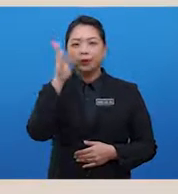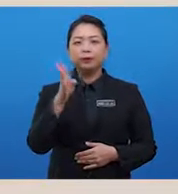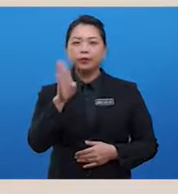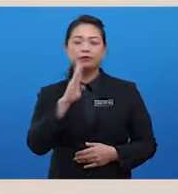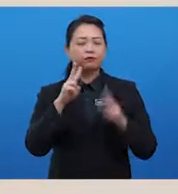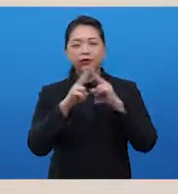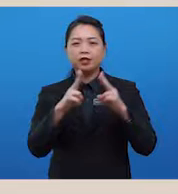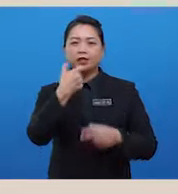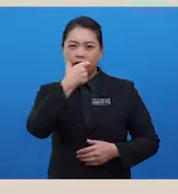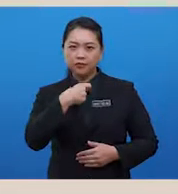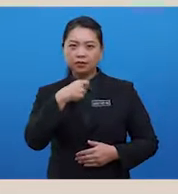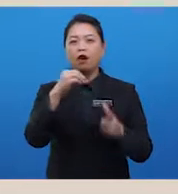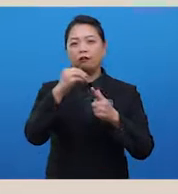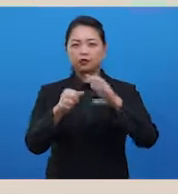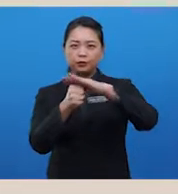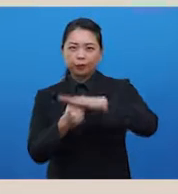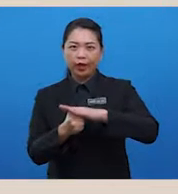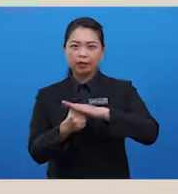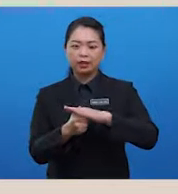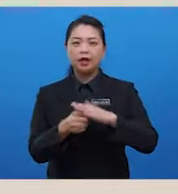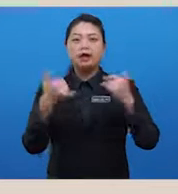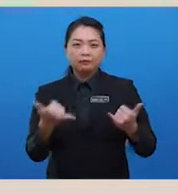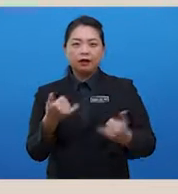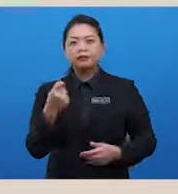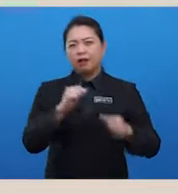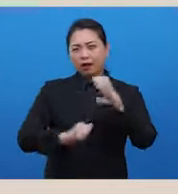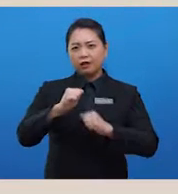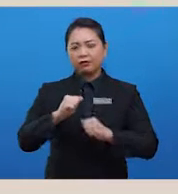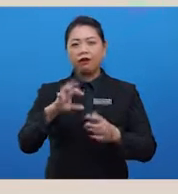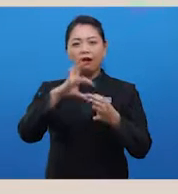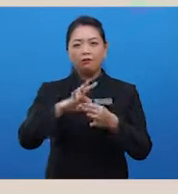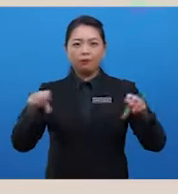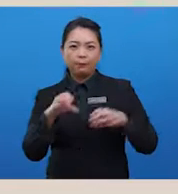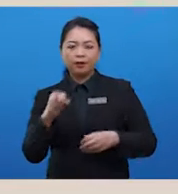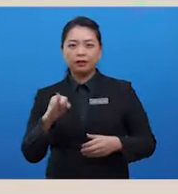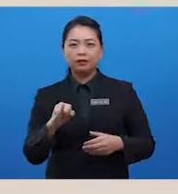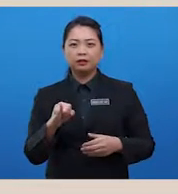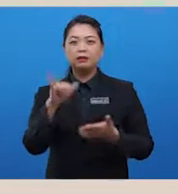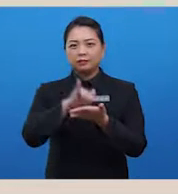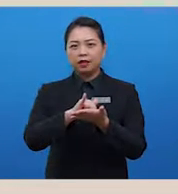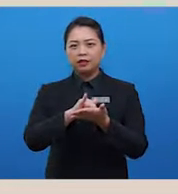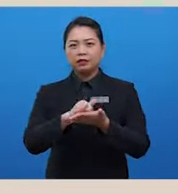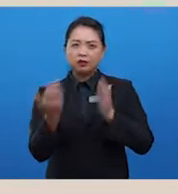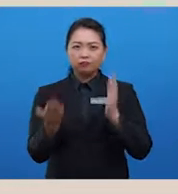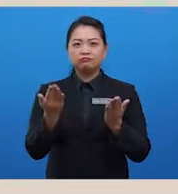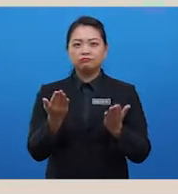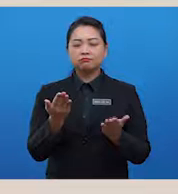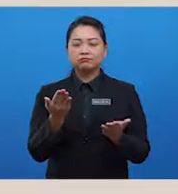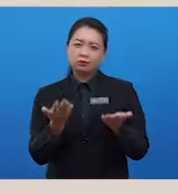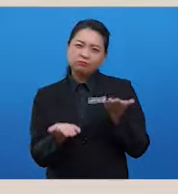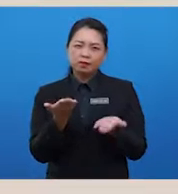upset or depressed. Now, the act of making such a comparison may be